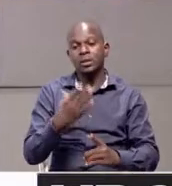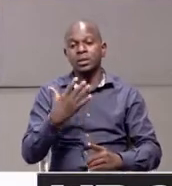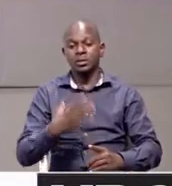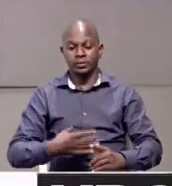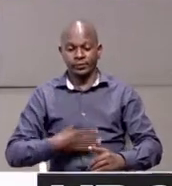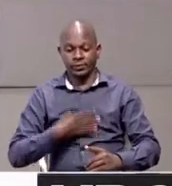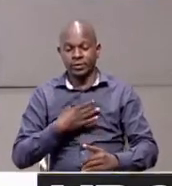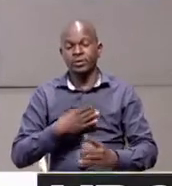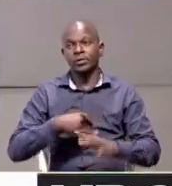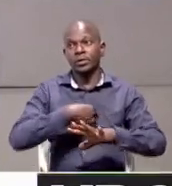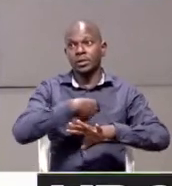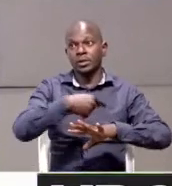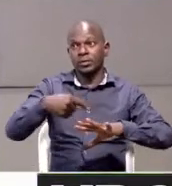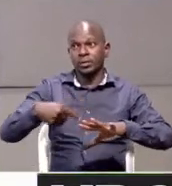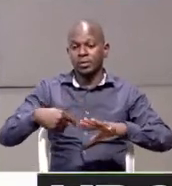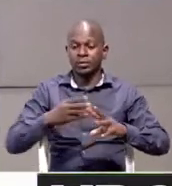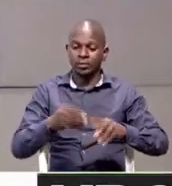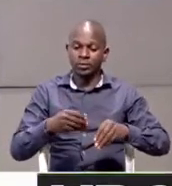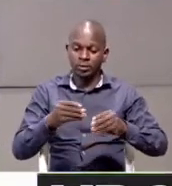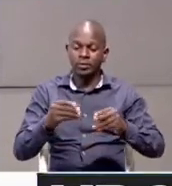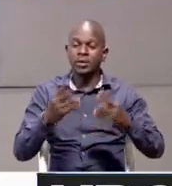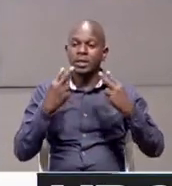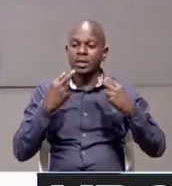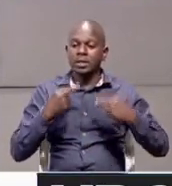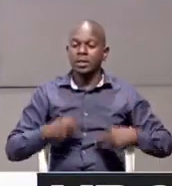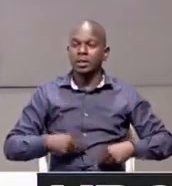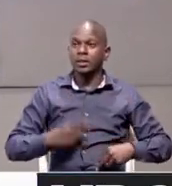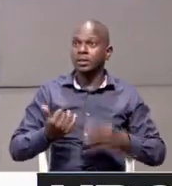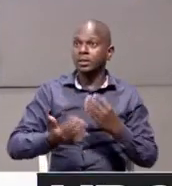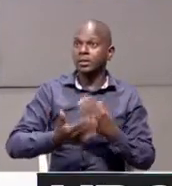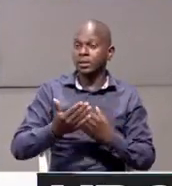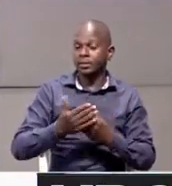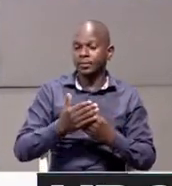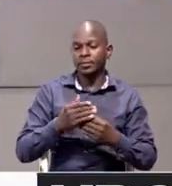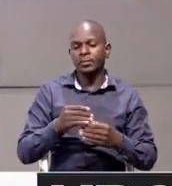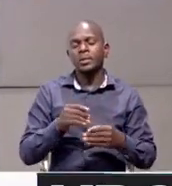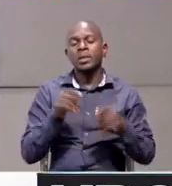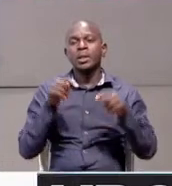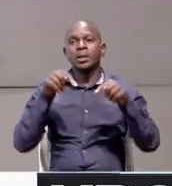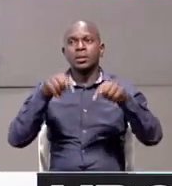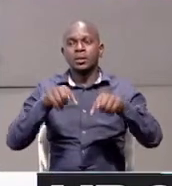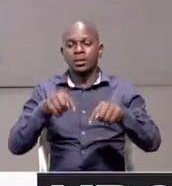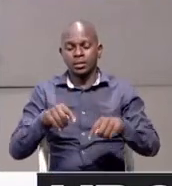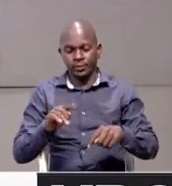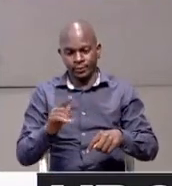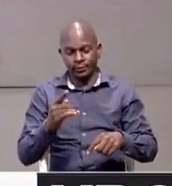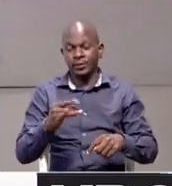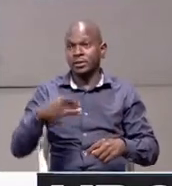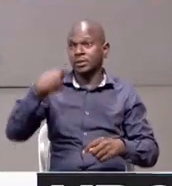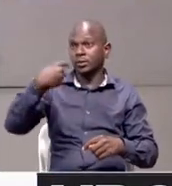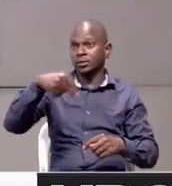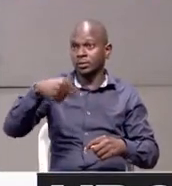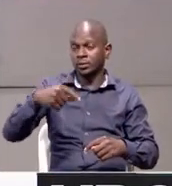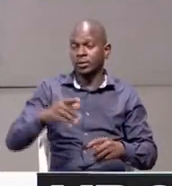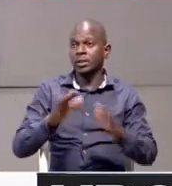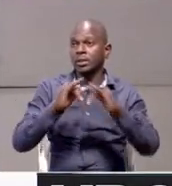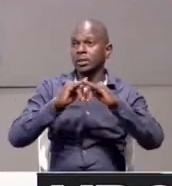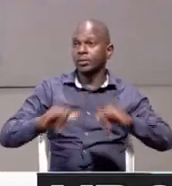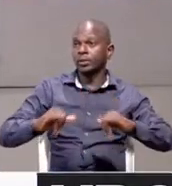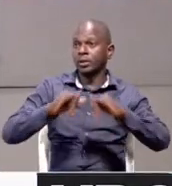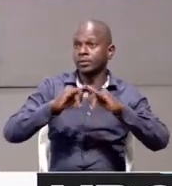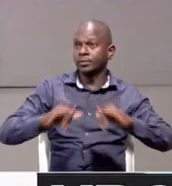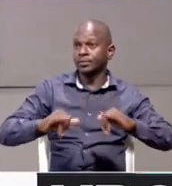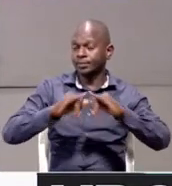the island to provide healthcare services. We are here today for our first quarterly camp